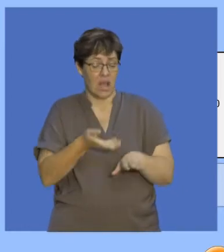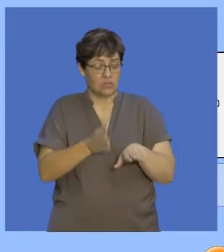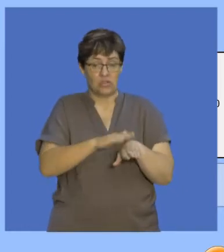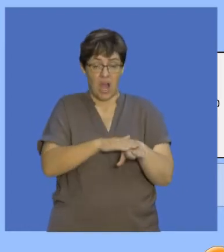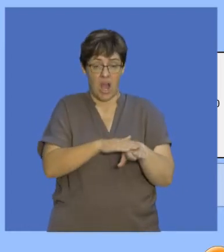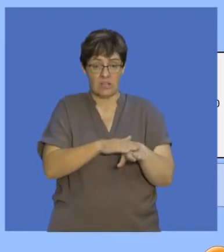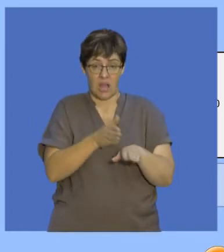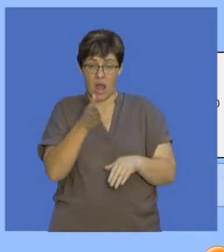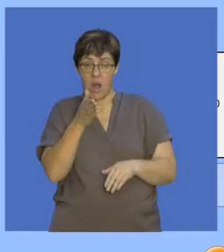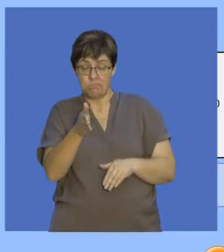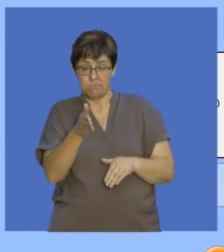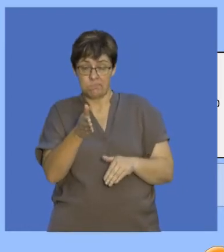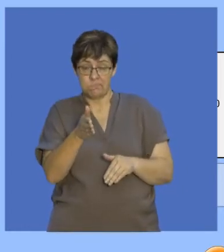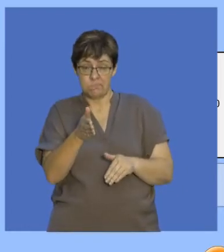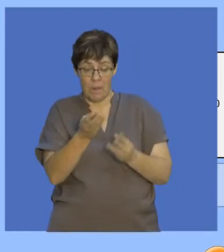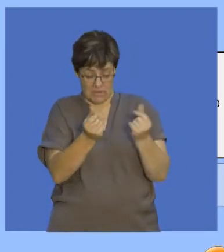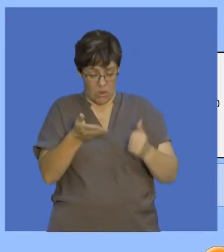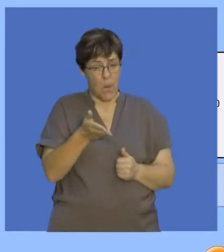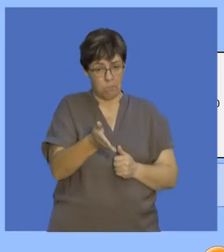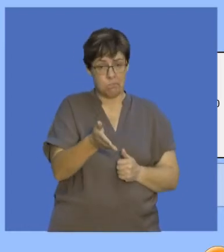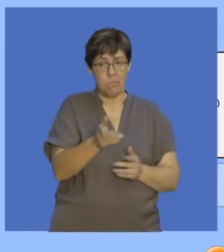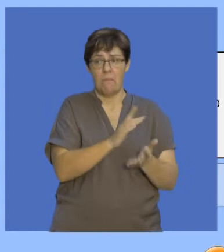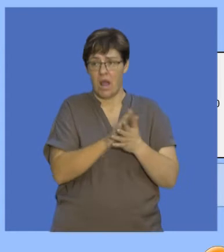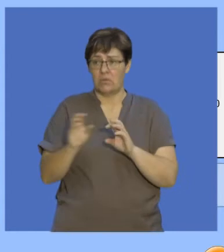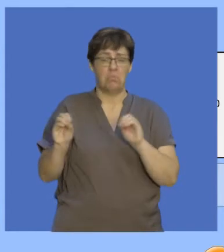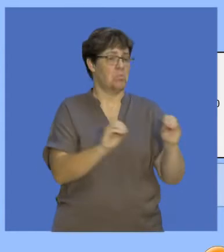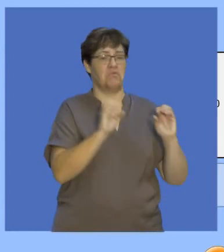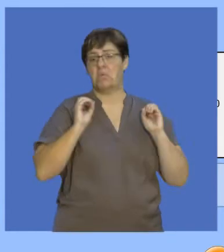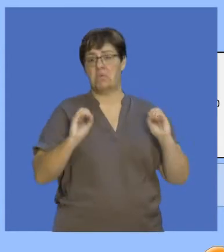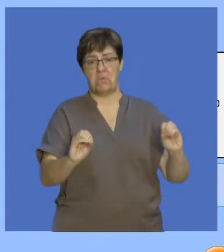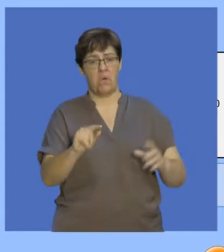mean? The charges are there in the conducting materials, but these charges